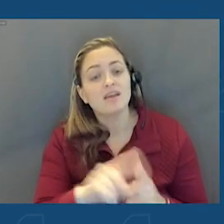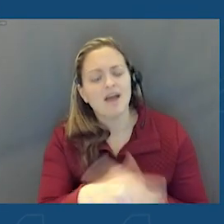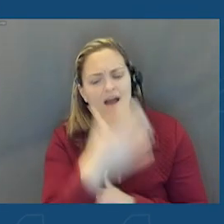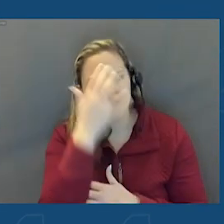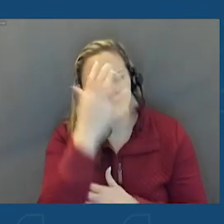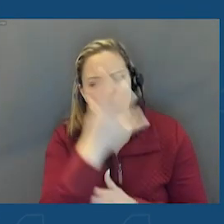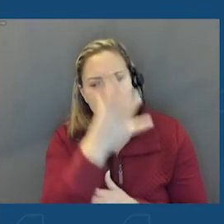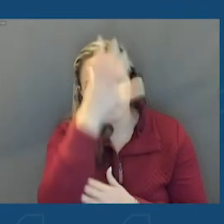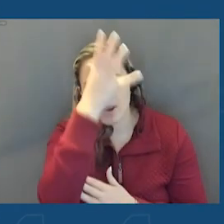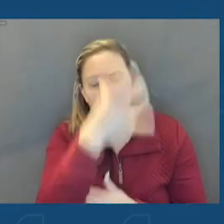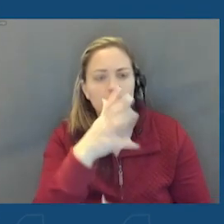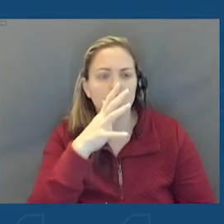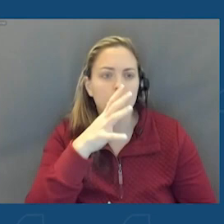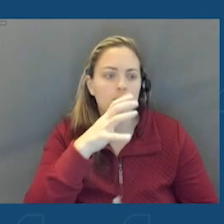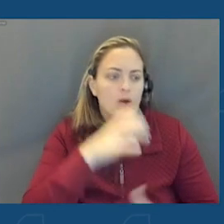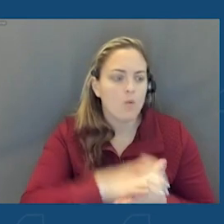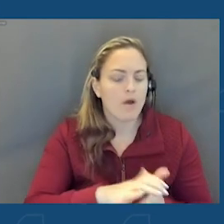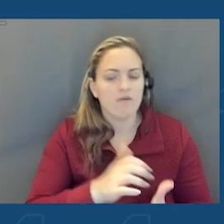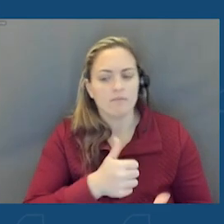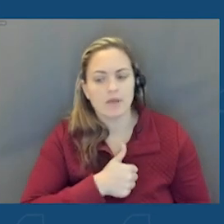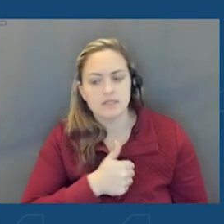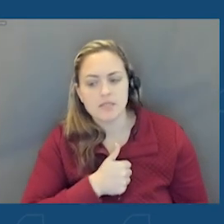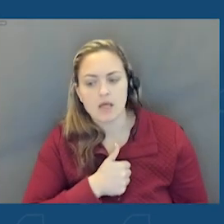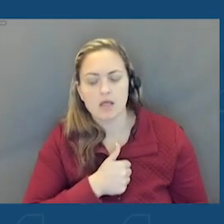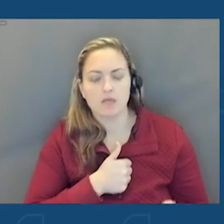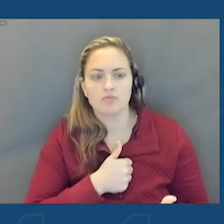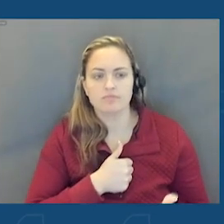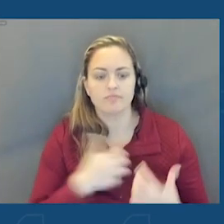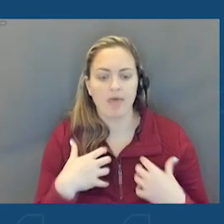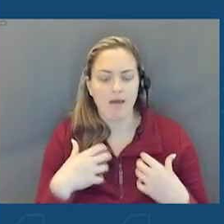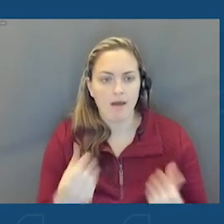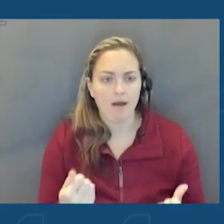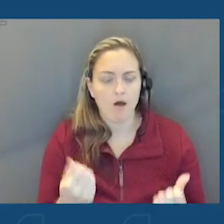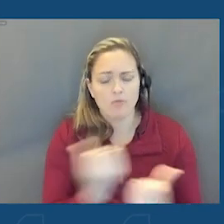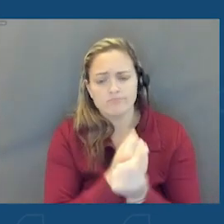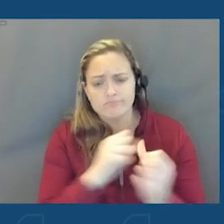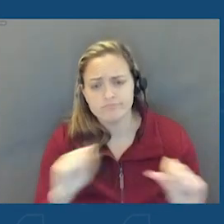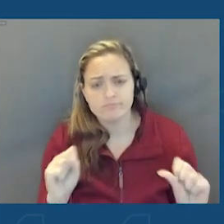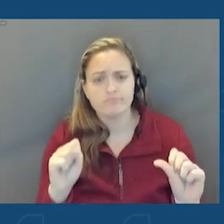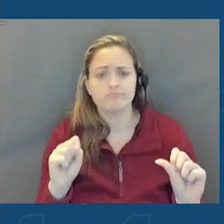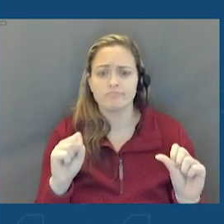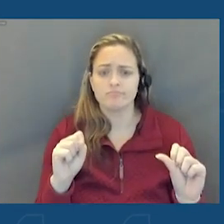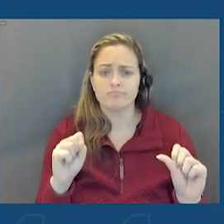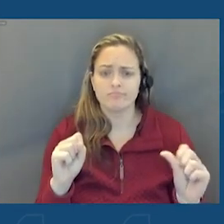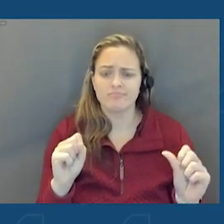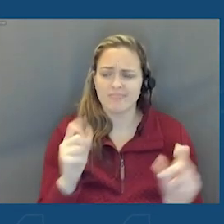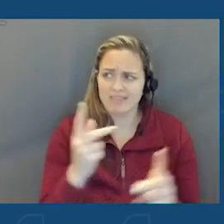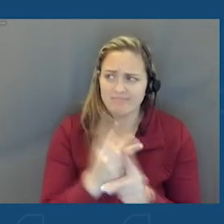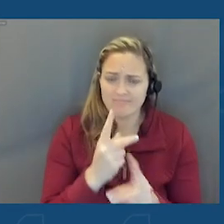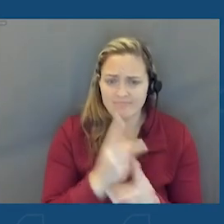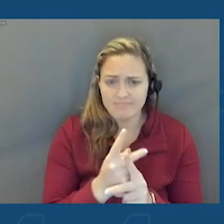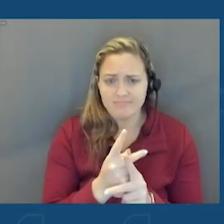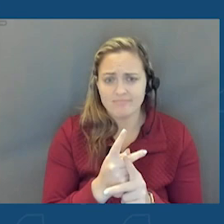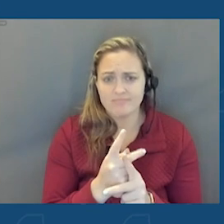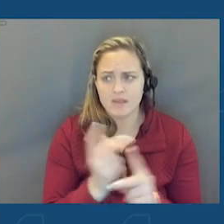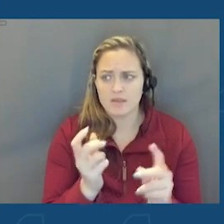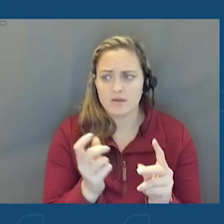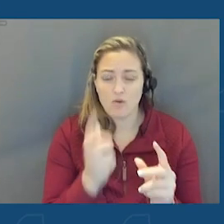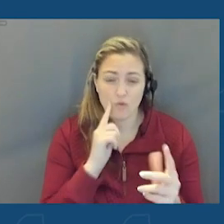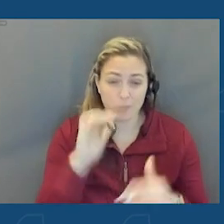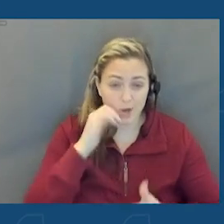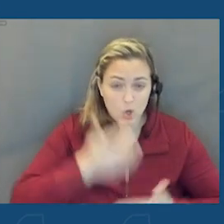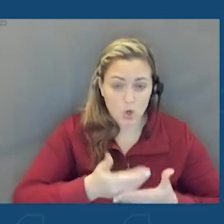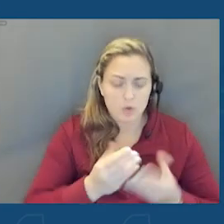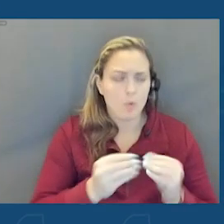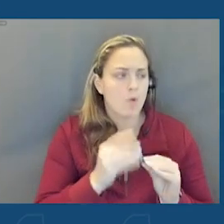wife and myself that the health and the safety and the well-being of my daughters is more important than anything in the world.